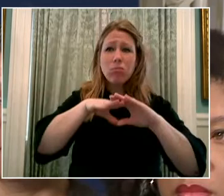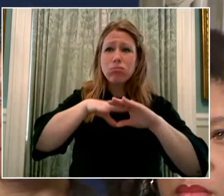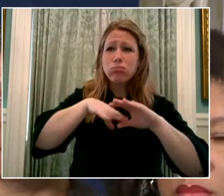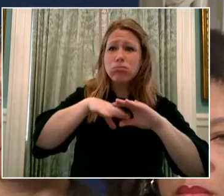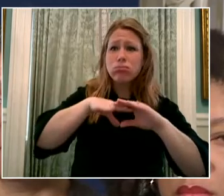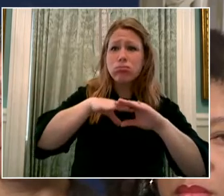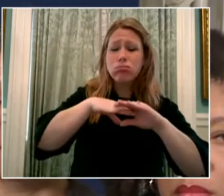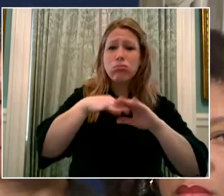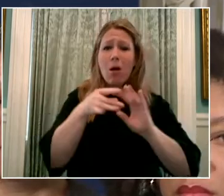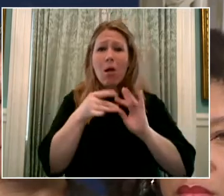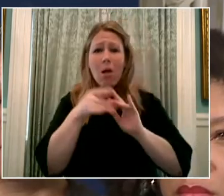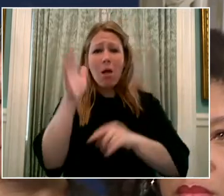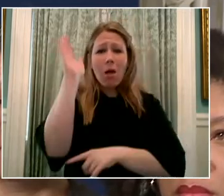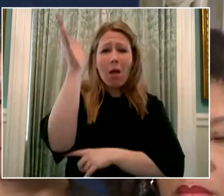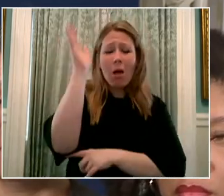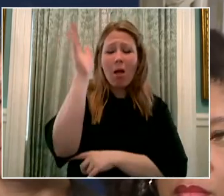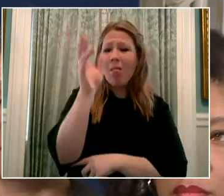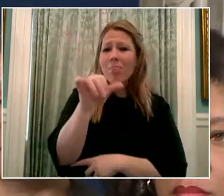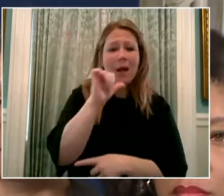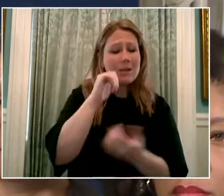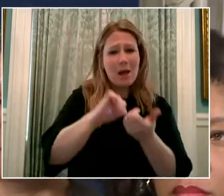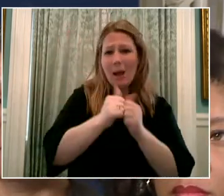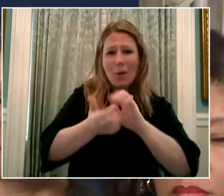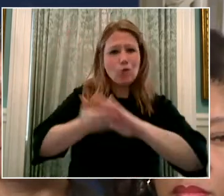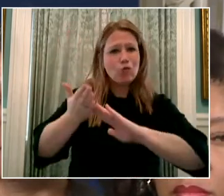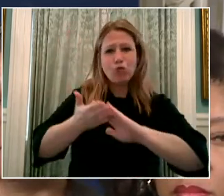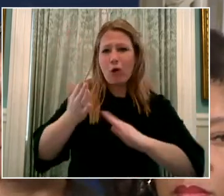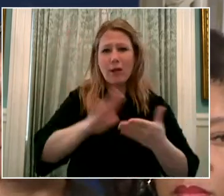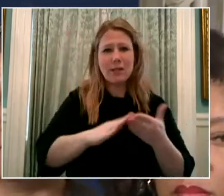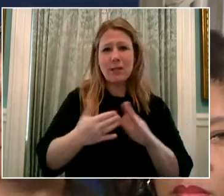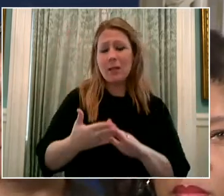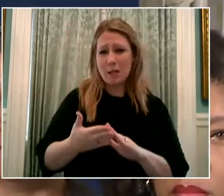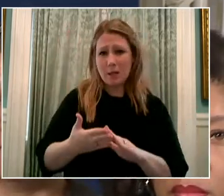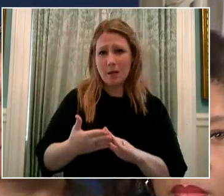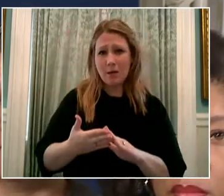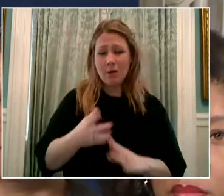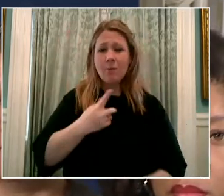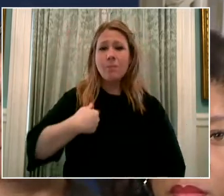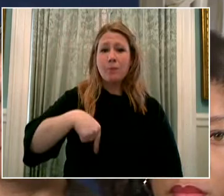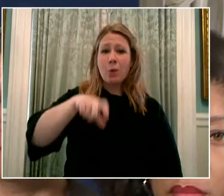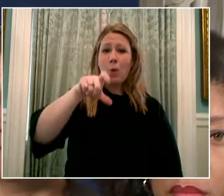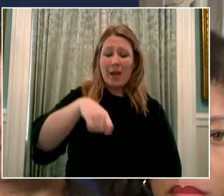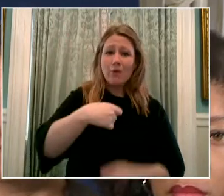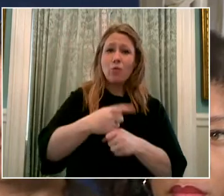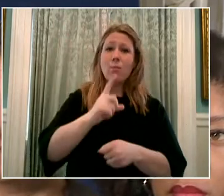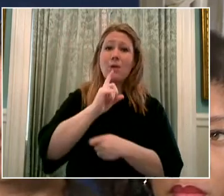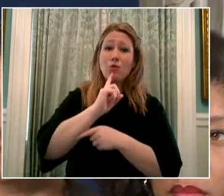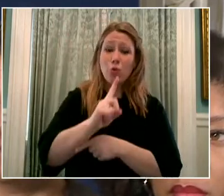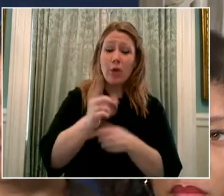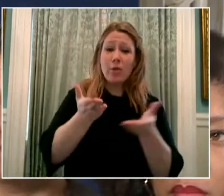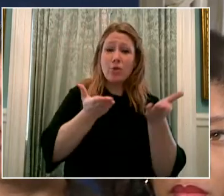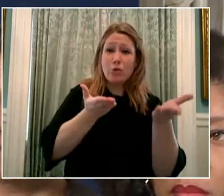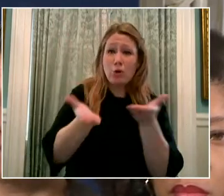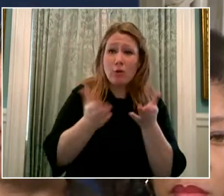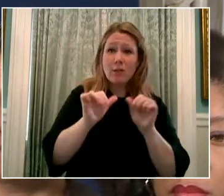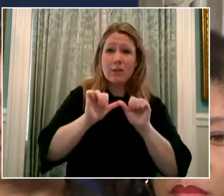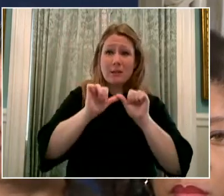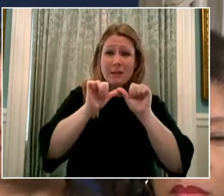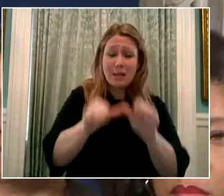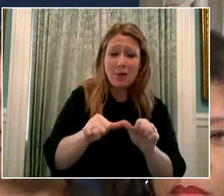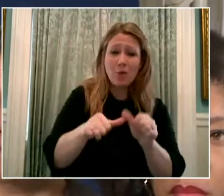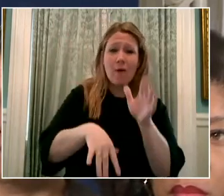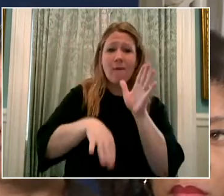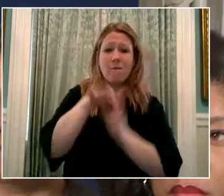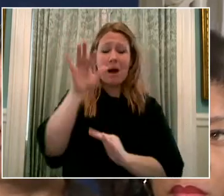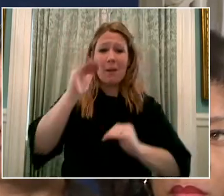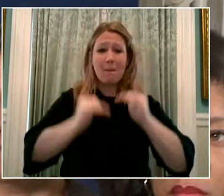and ensuring the services is what it takes to continue the city moving forward. 99% of our jobs